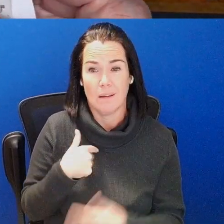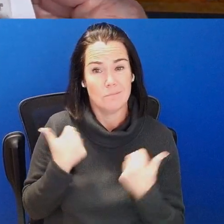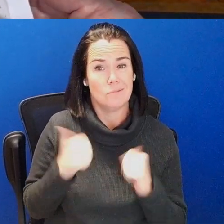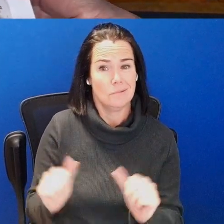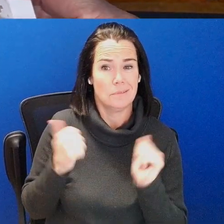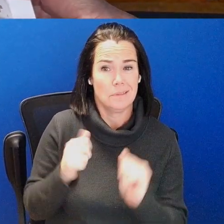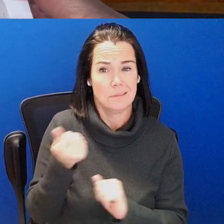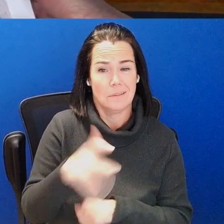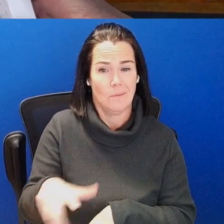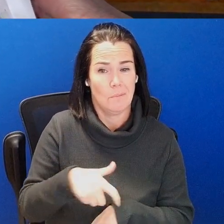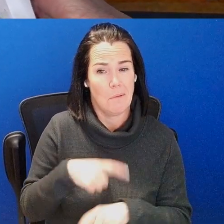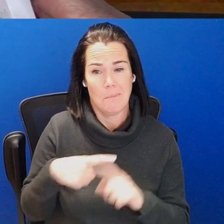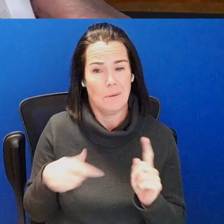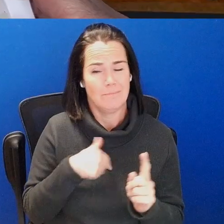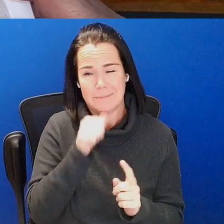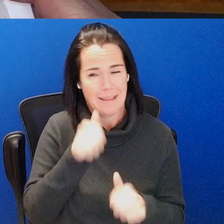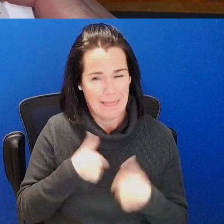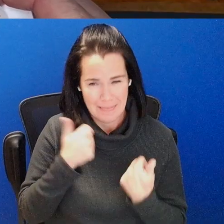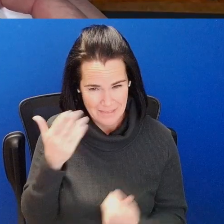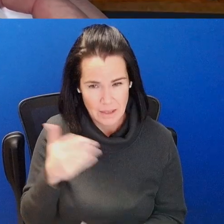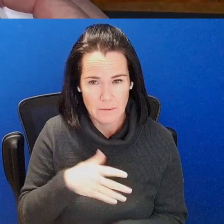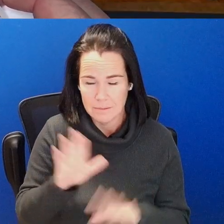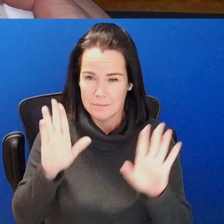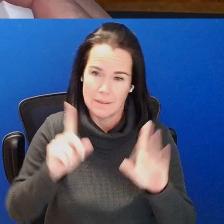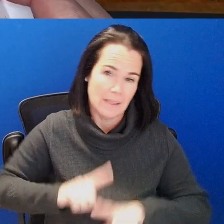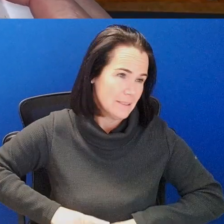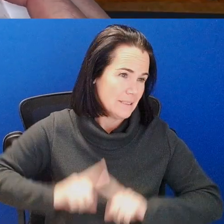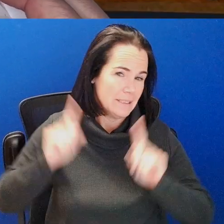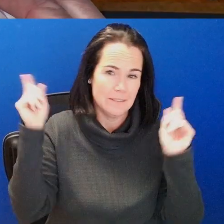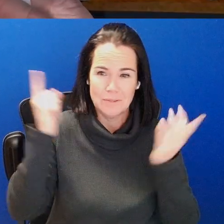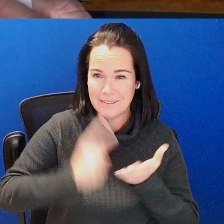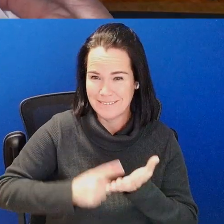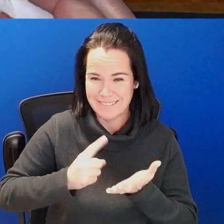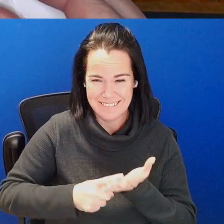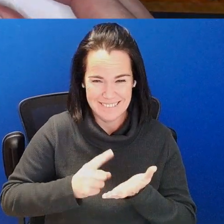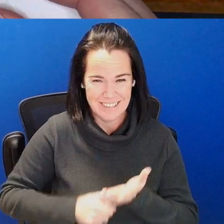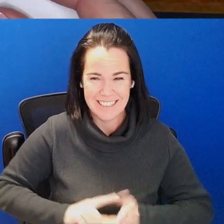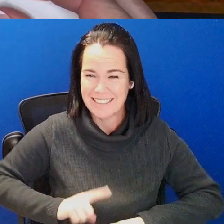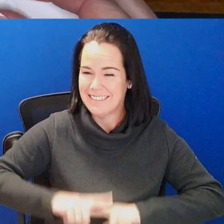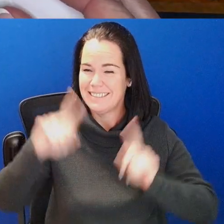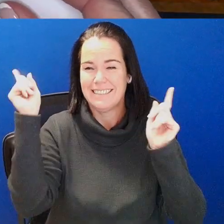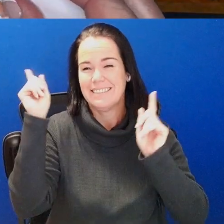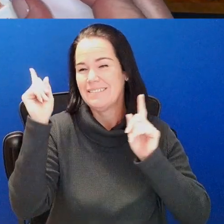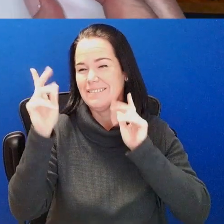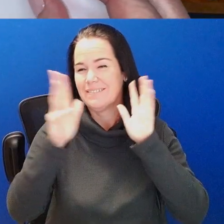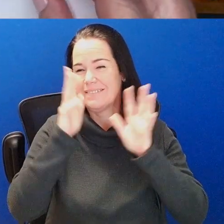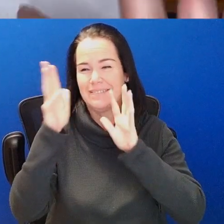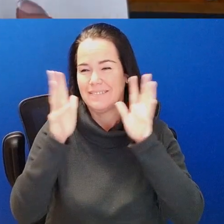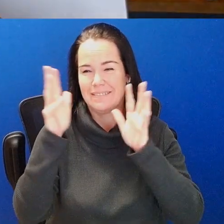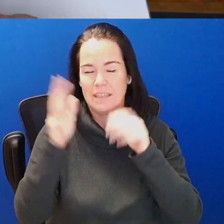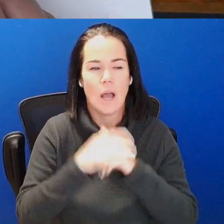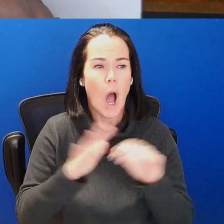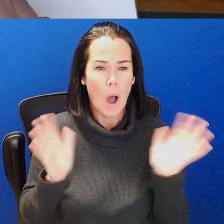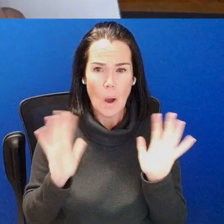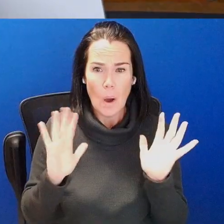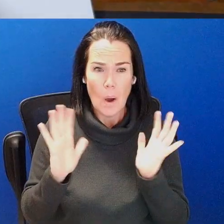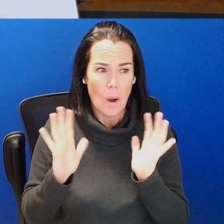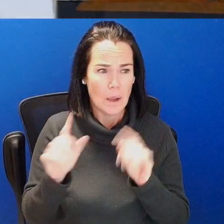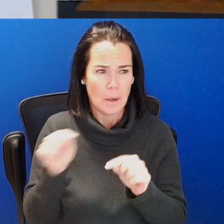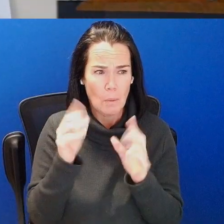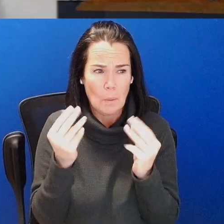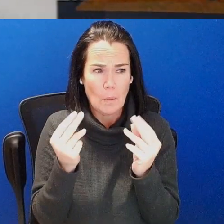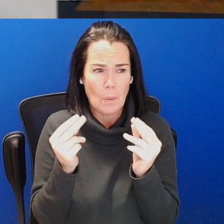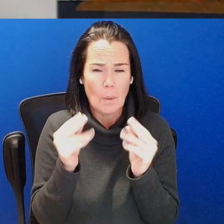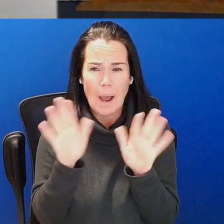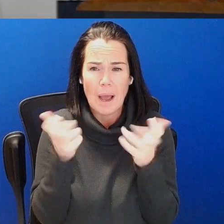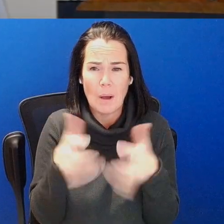Not for lack of trying, though. But that's a conversation for... Oh, no. Come